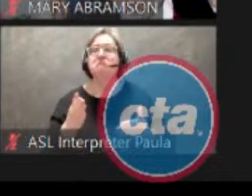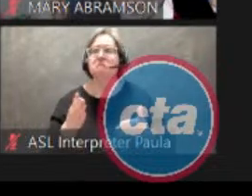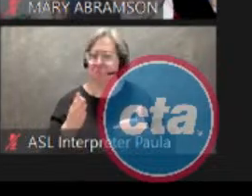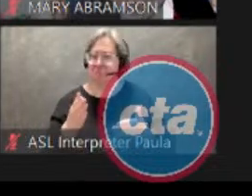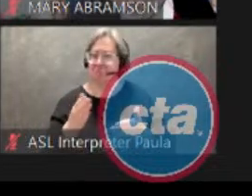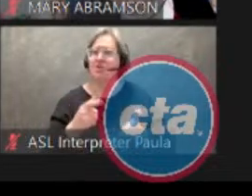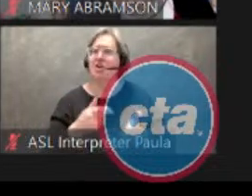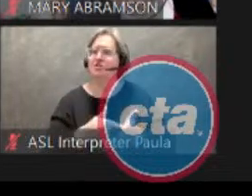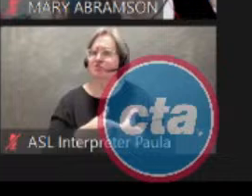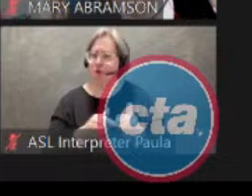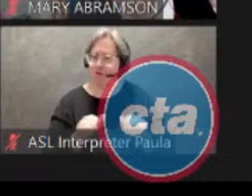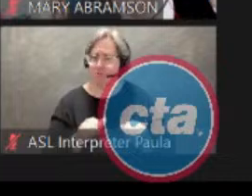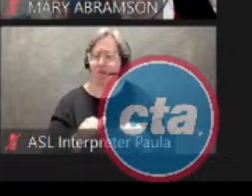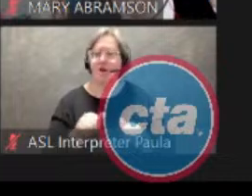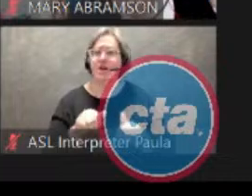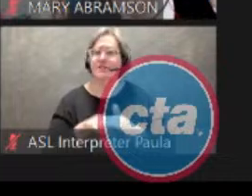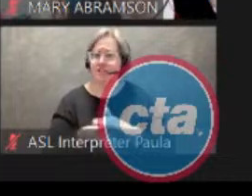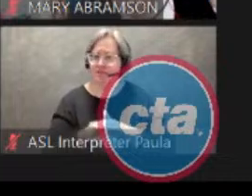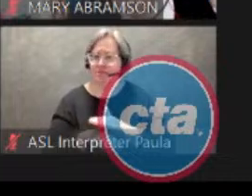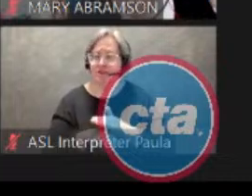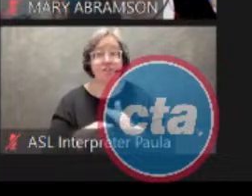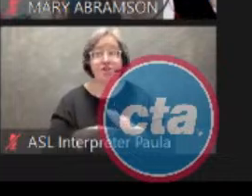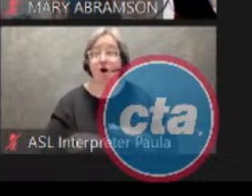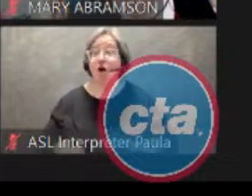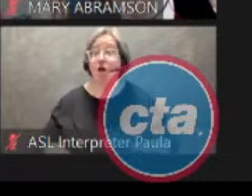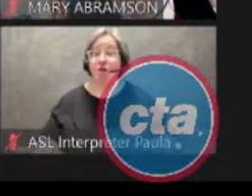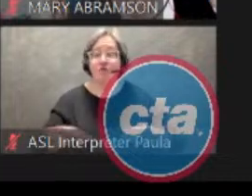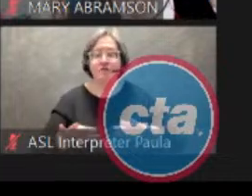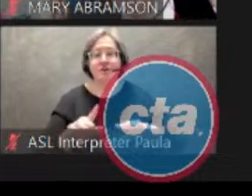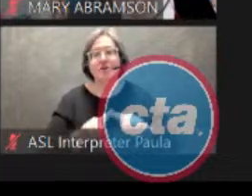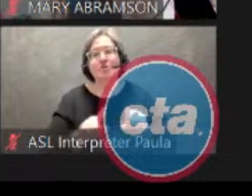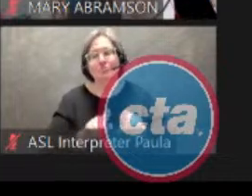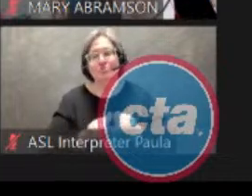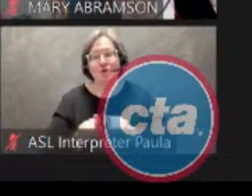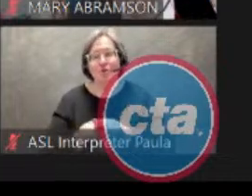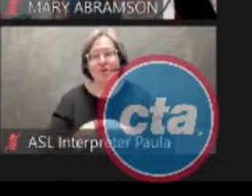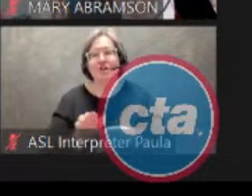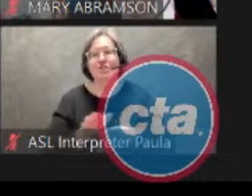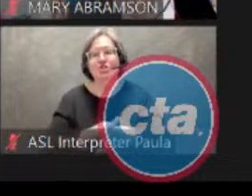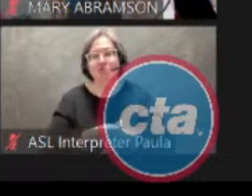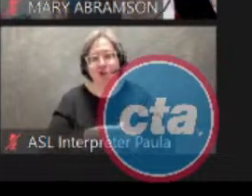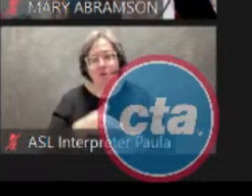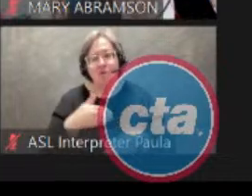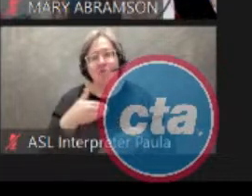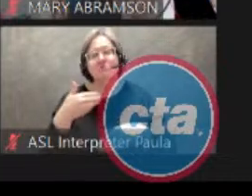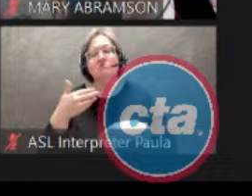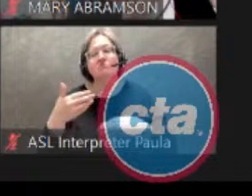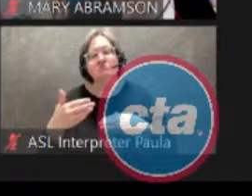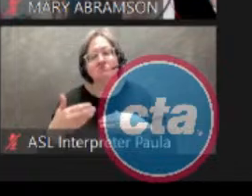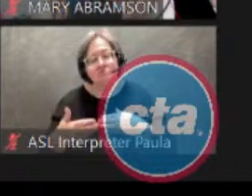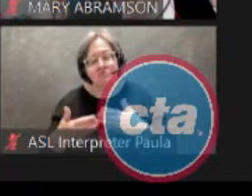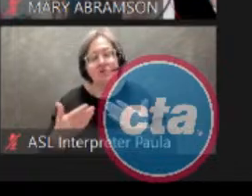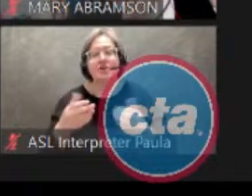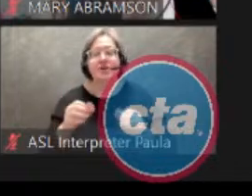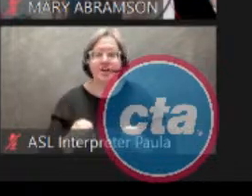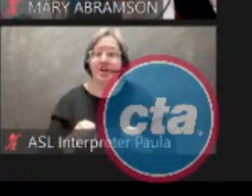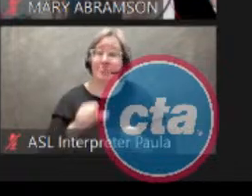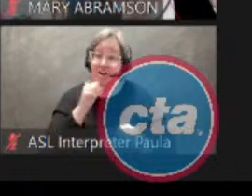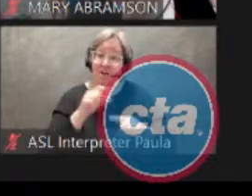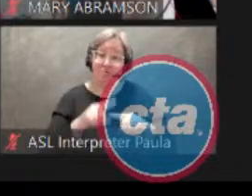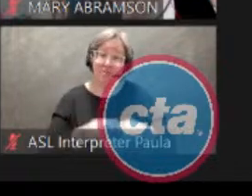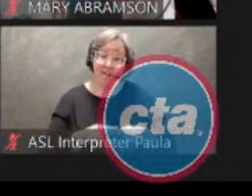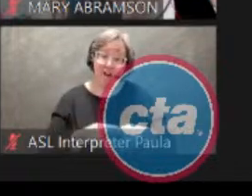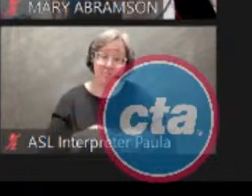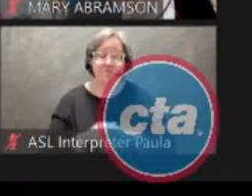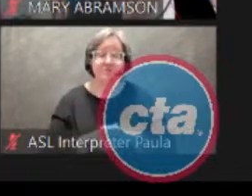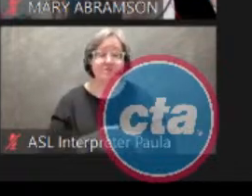is accessible, and it is everywhere. But it is also slow from time to time. It is also can be unreliable,